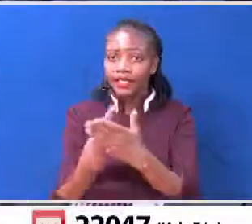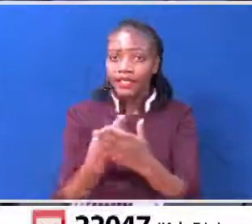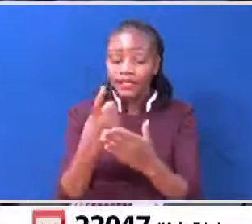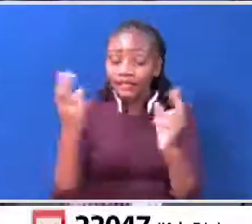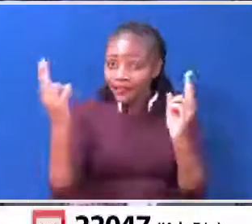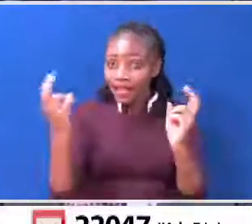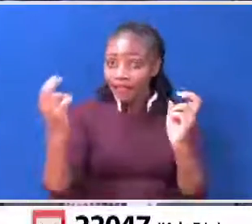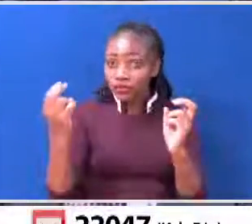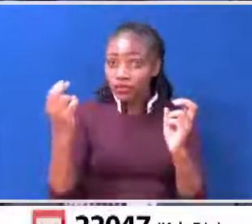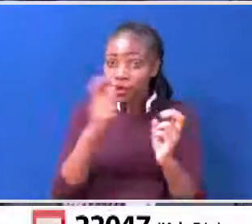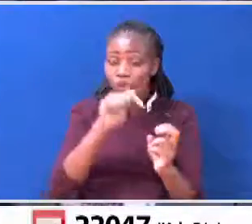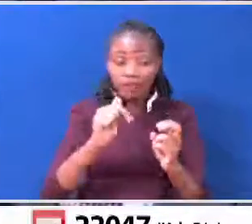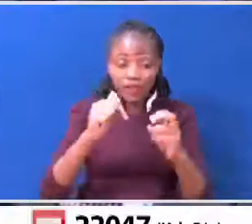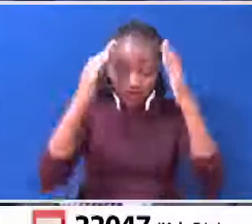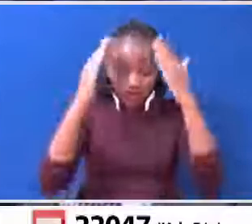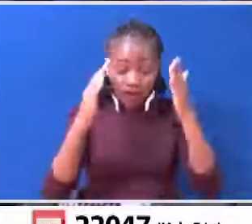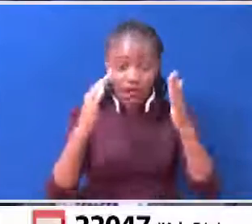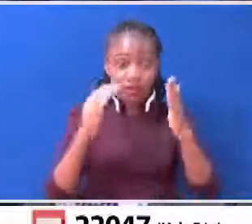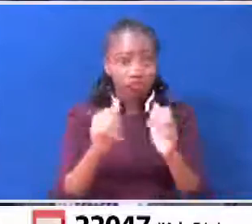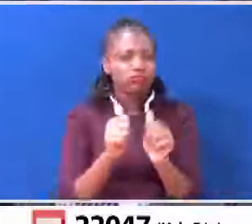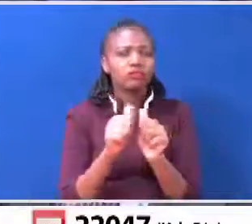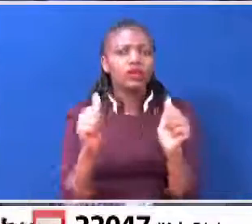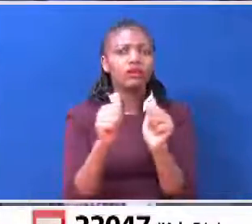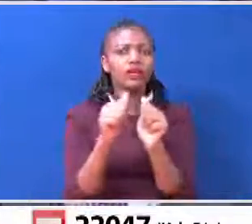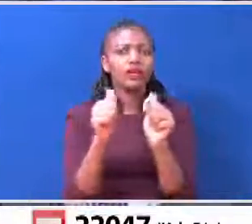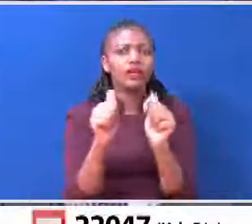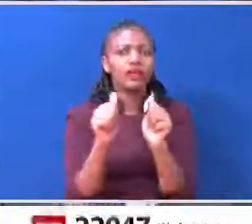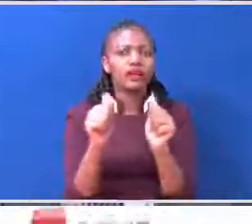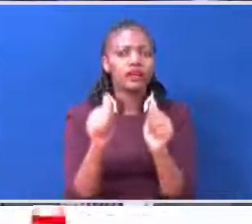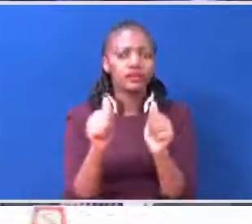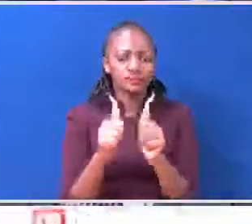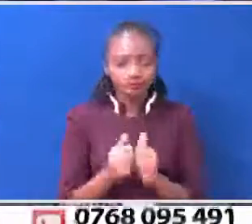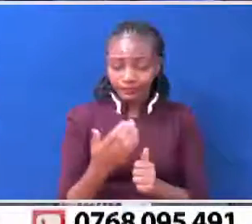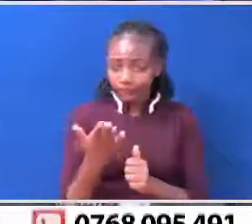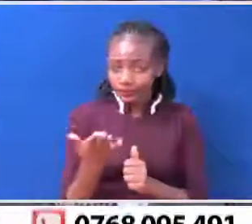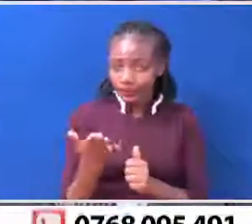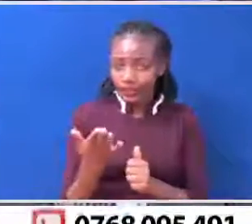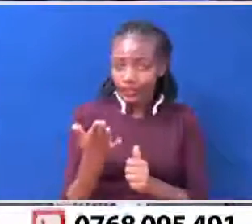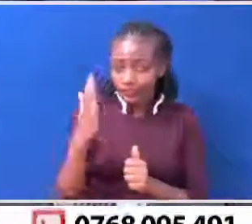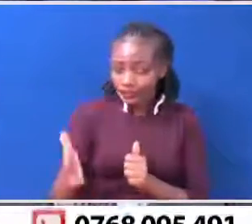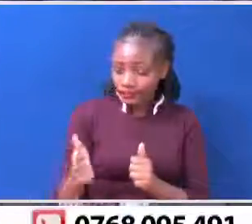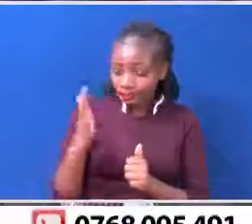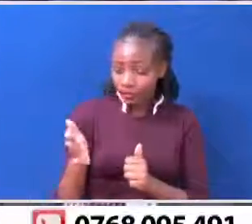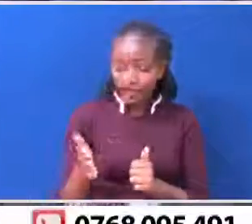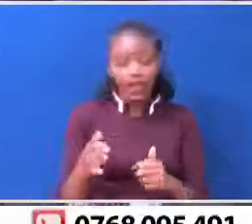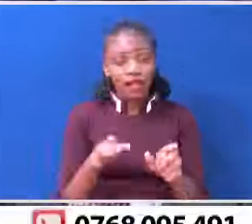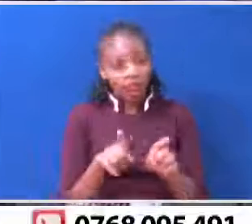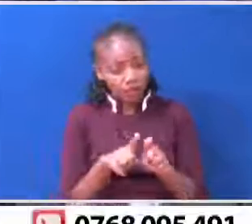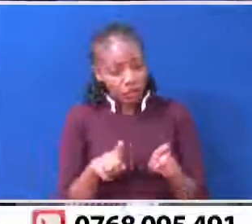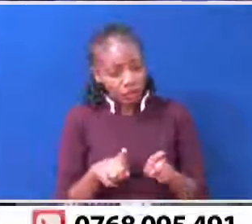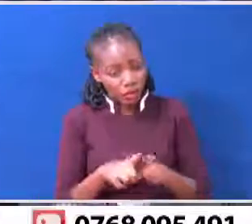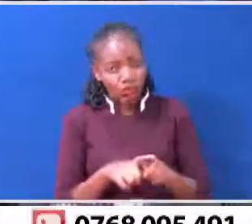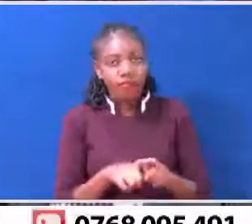which we shall be taking also very seriously, not just within the train itself, but